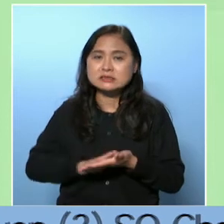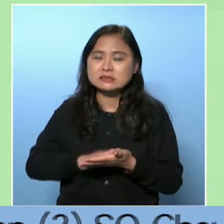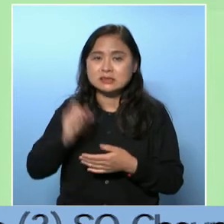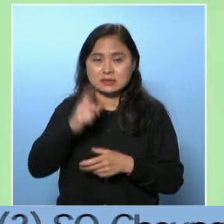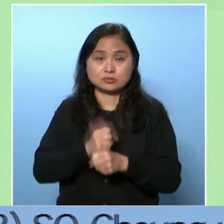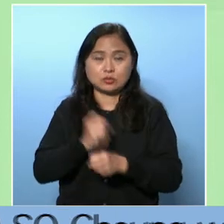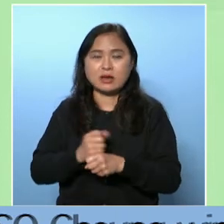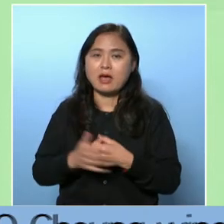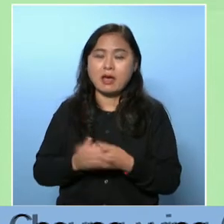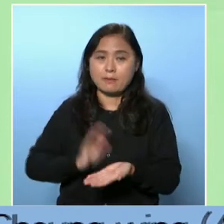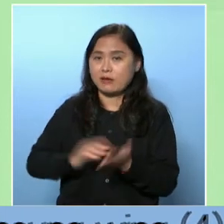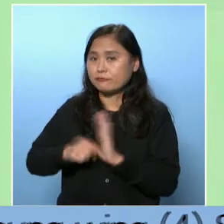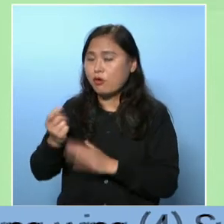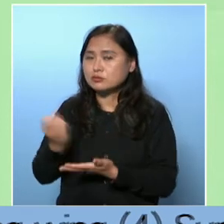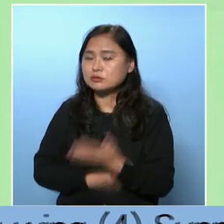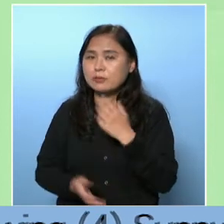For example, we